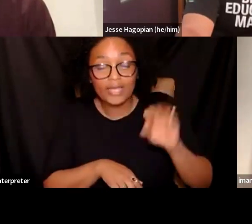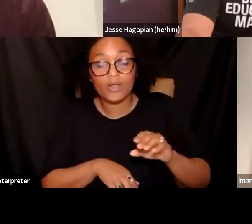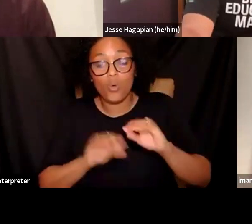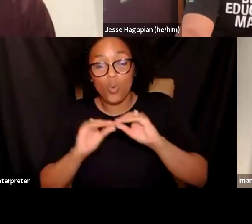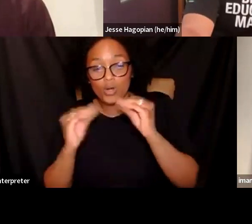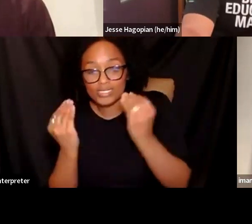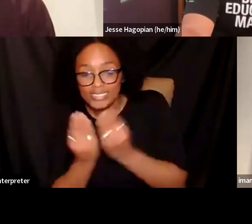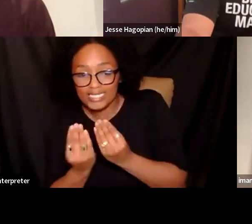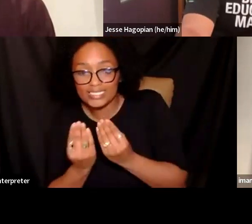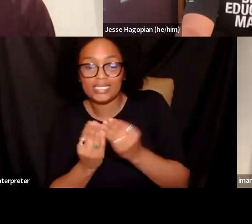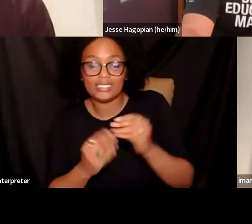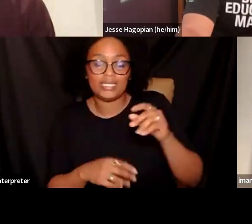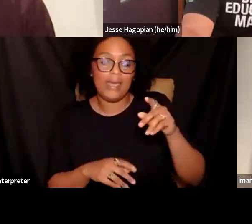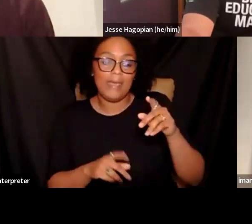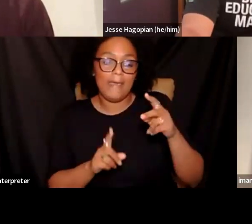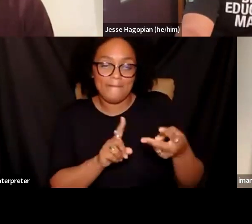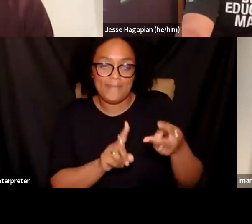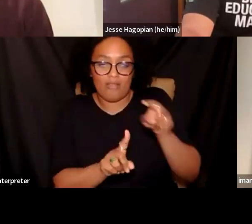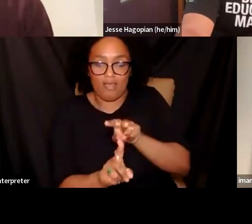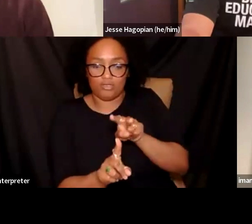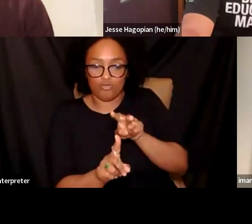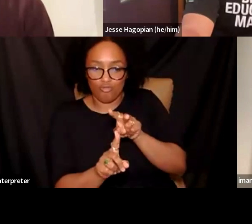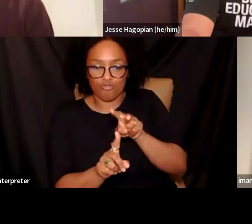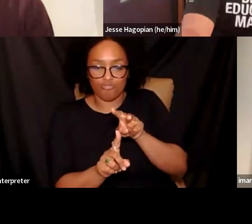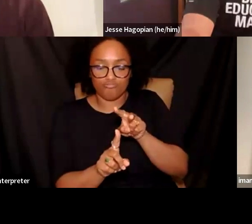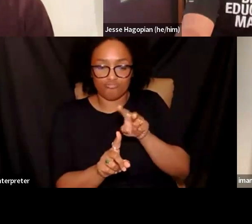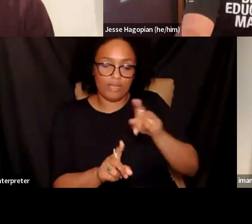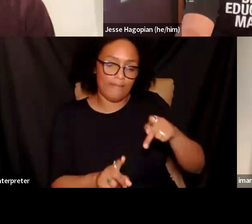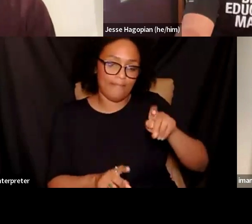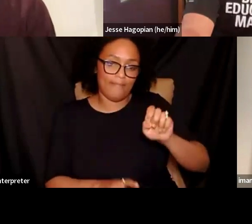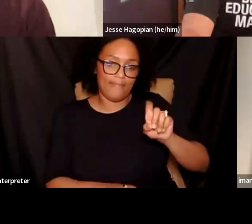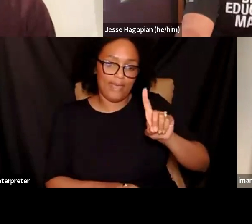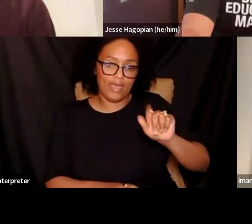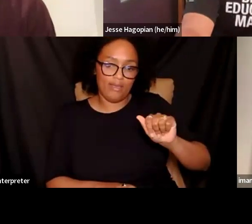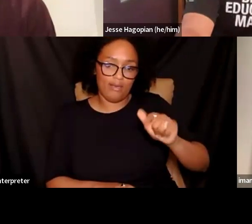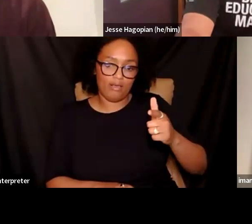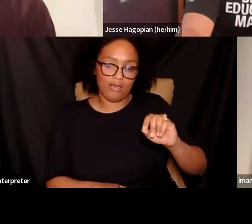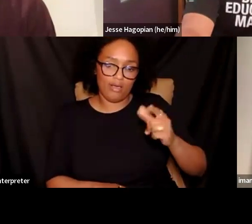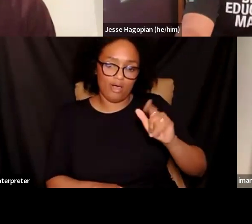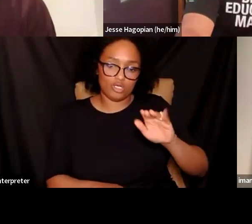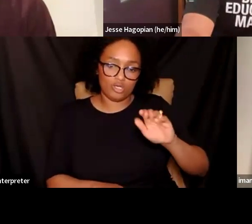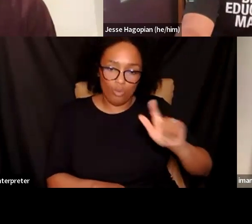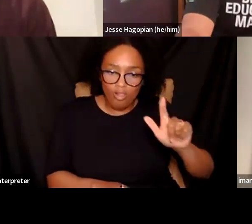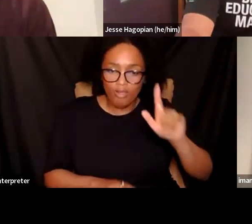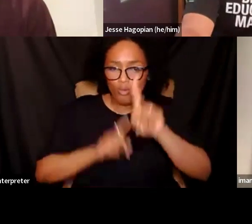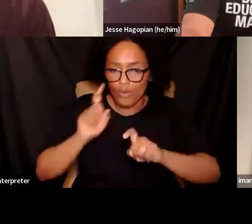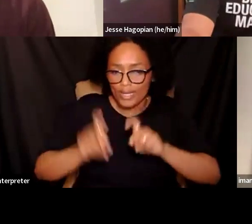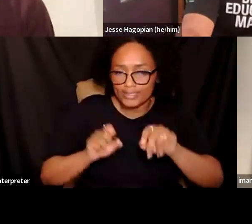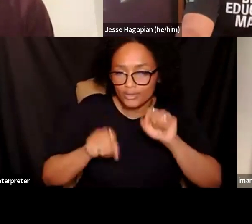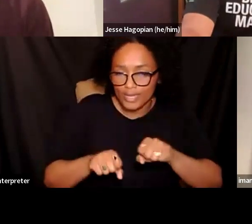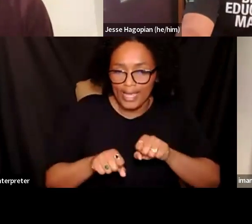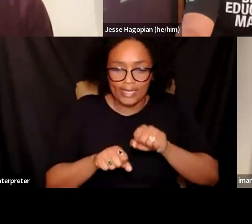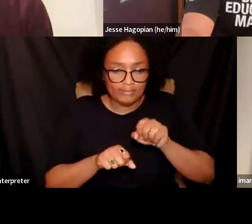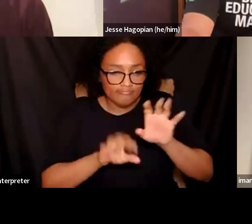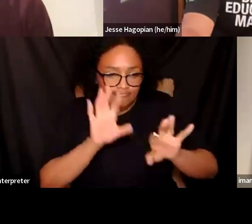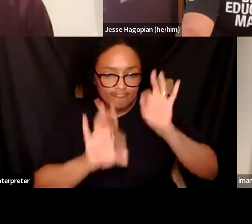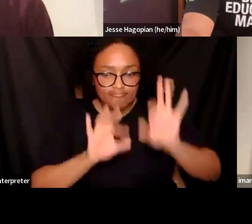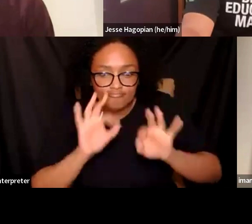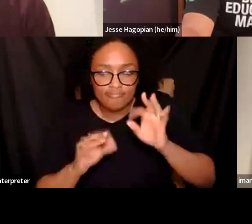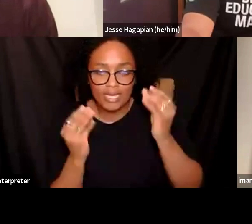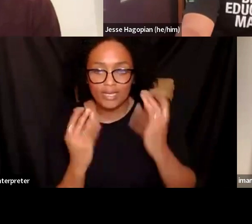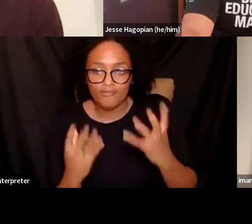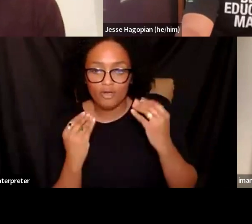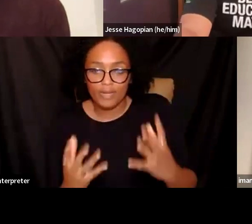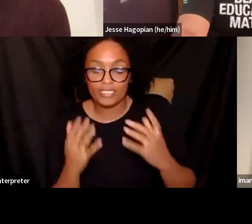how they dovetail. But I think the other thing that is really useful potentially for educators now in particular is